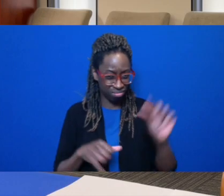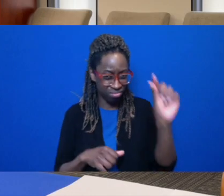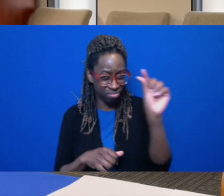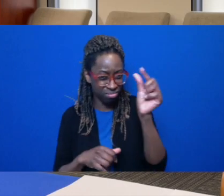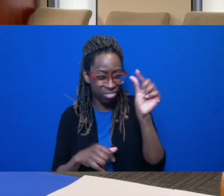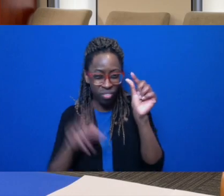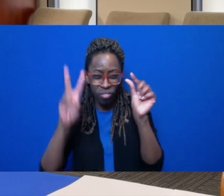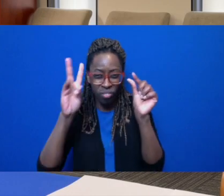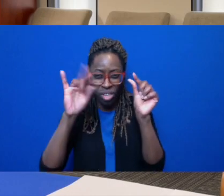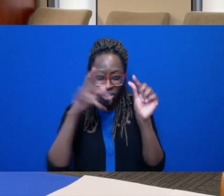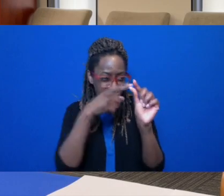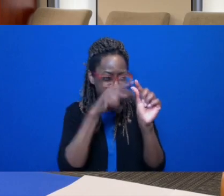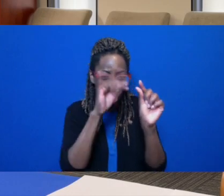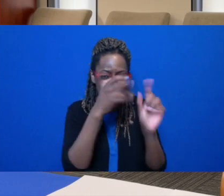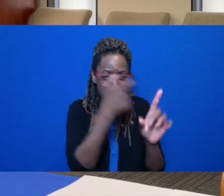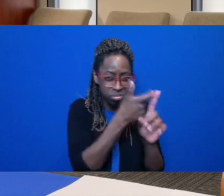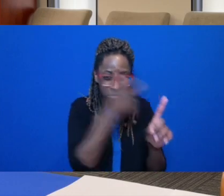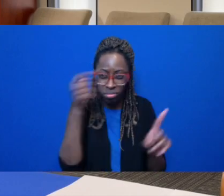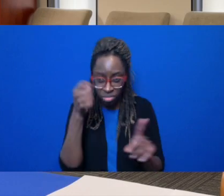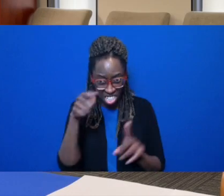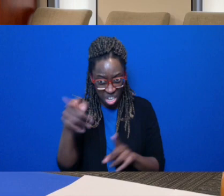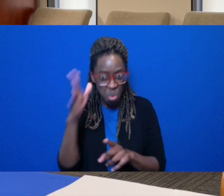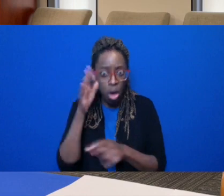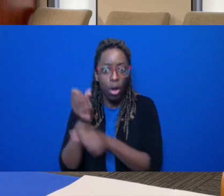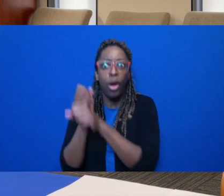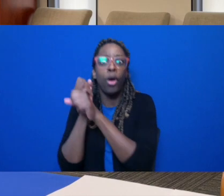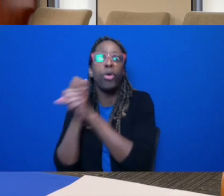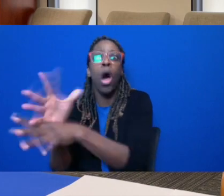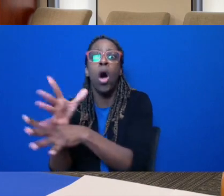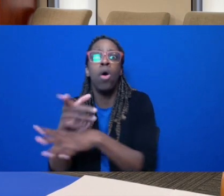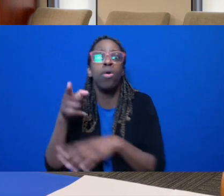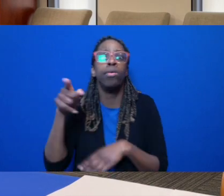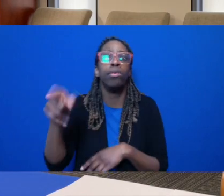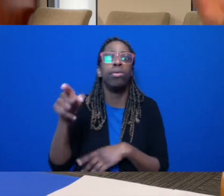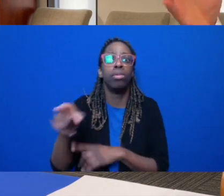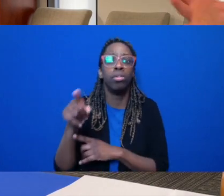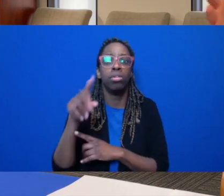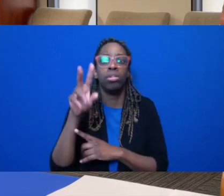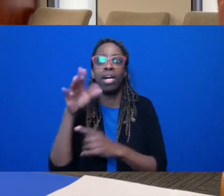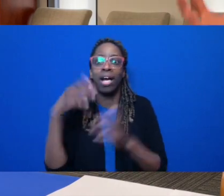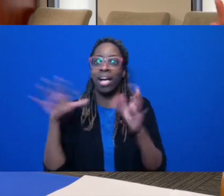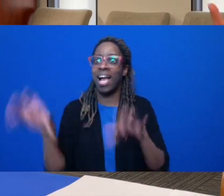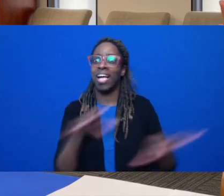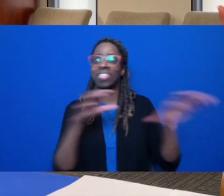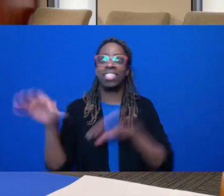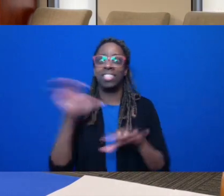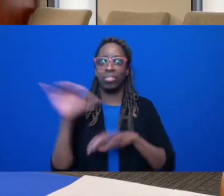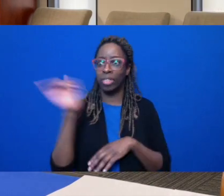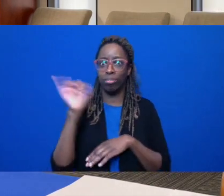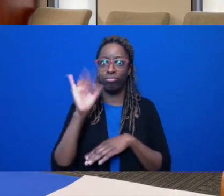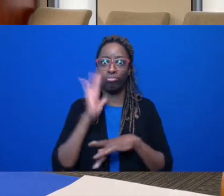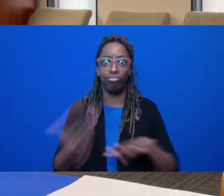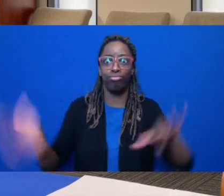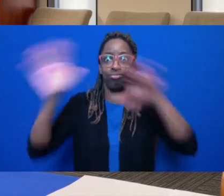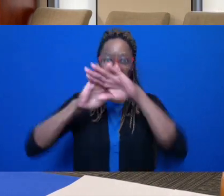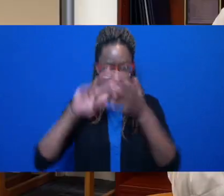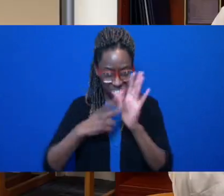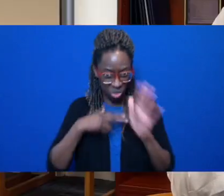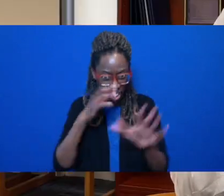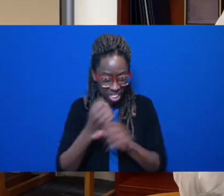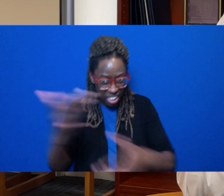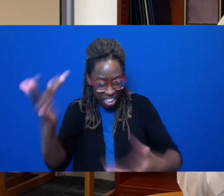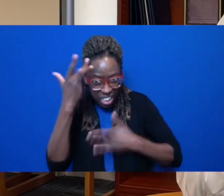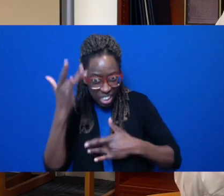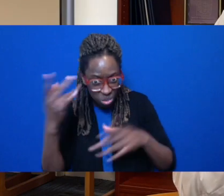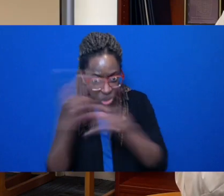well. There are some vaccines out that use the full, the entire virus, the entire bacteria, but